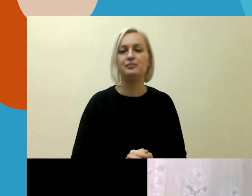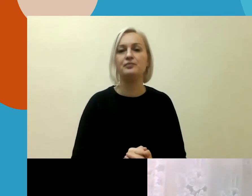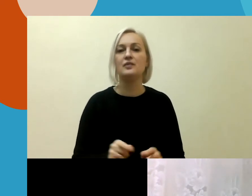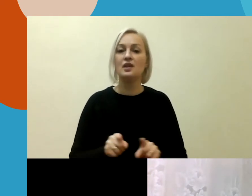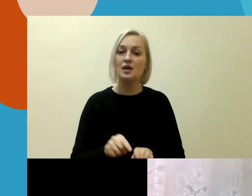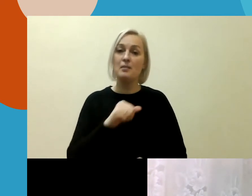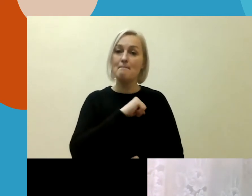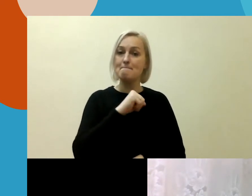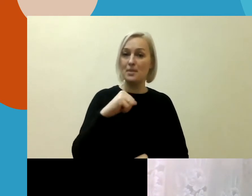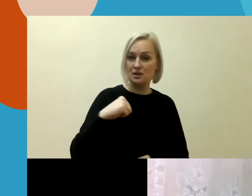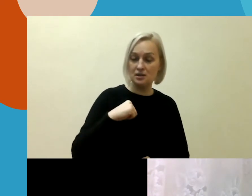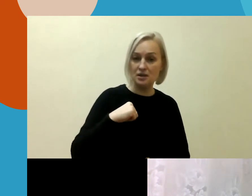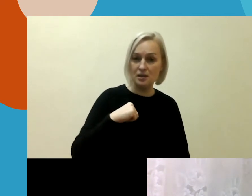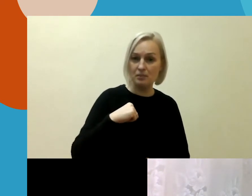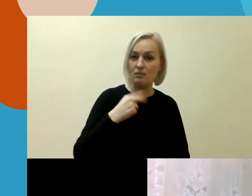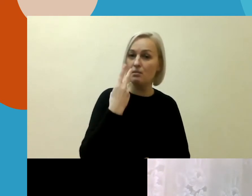We work hand in hand,